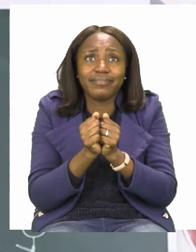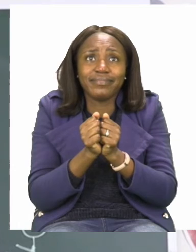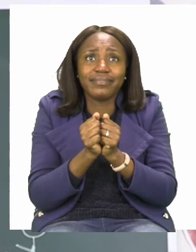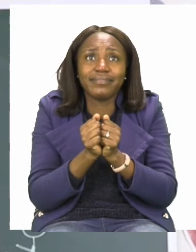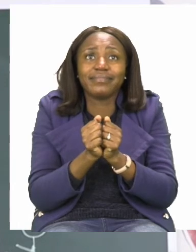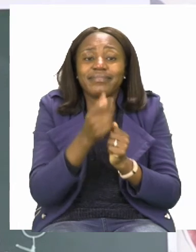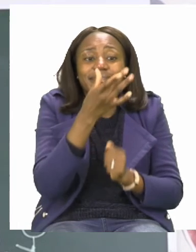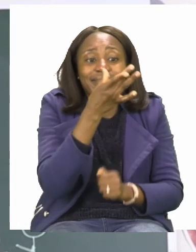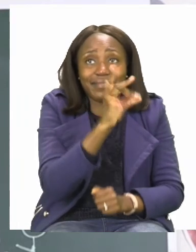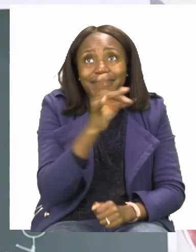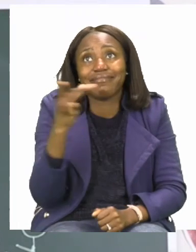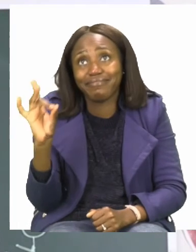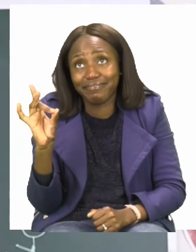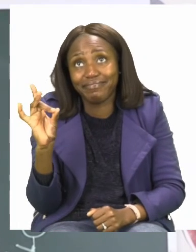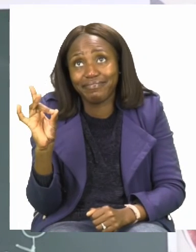88